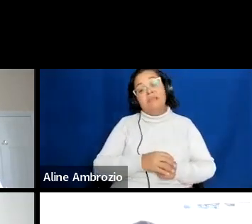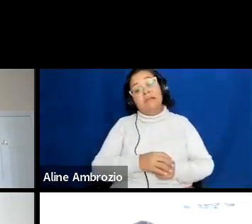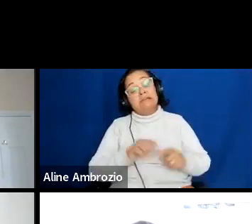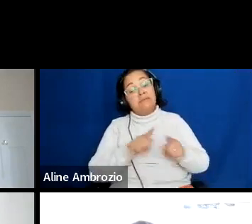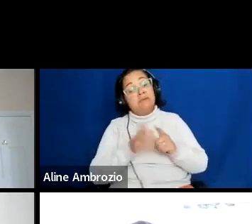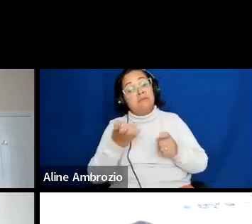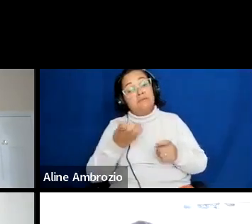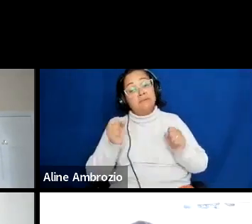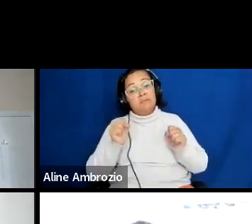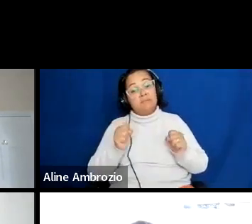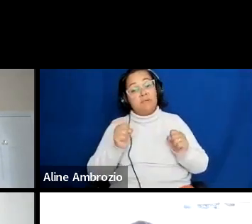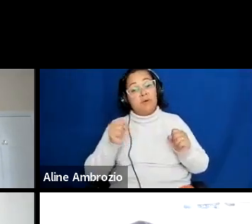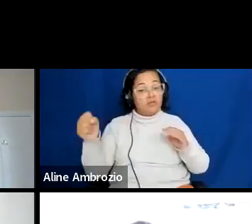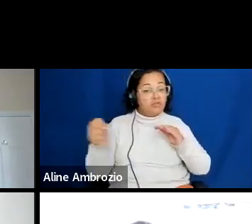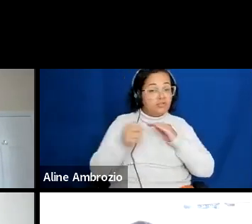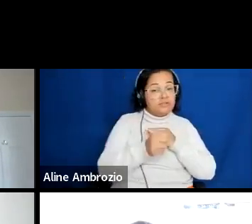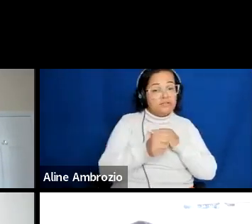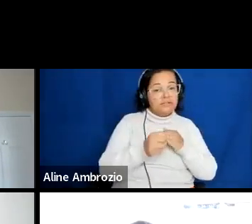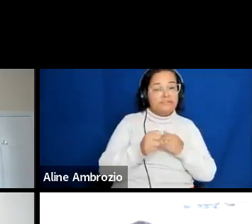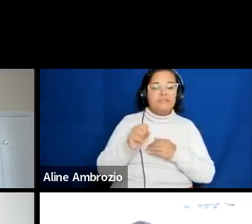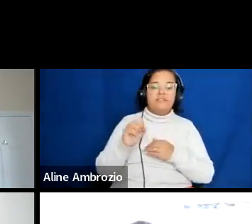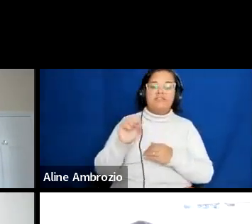Obrigado.